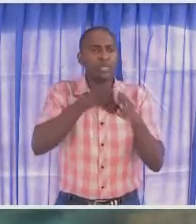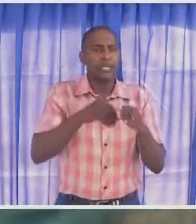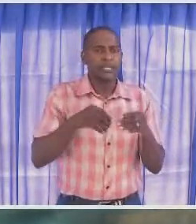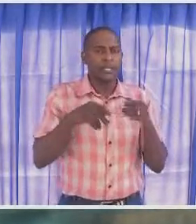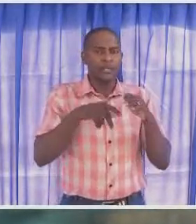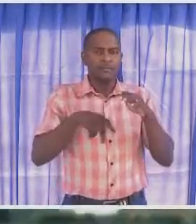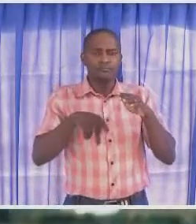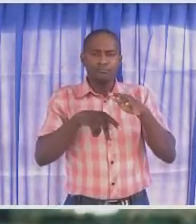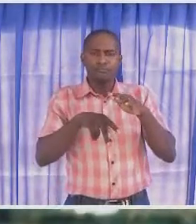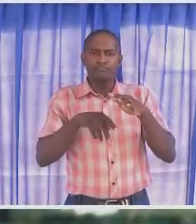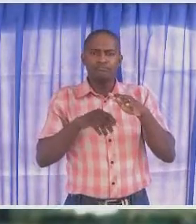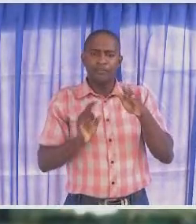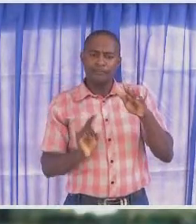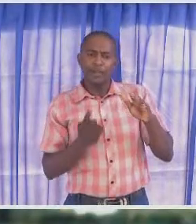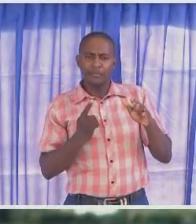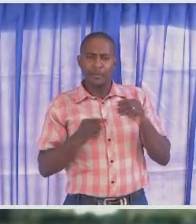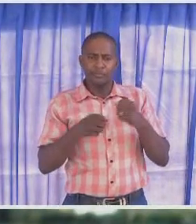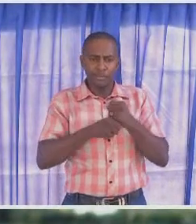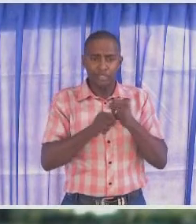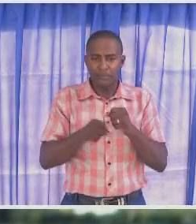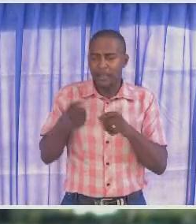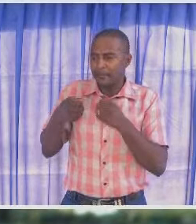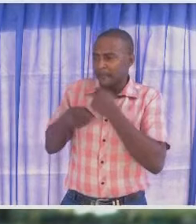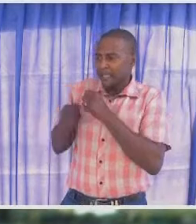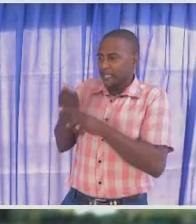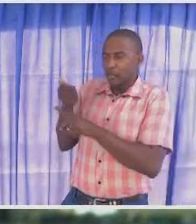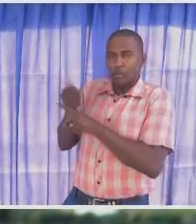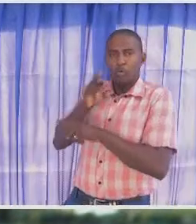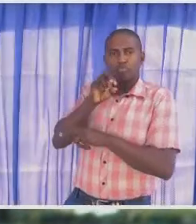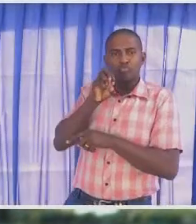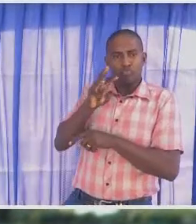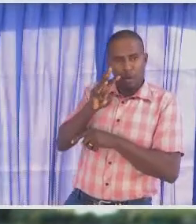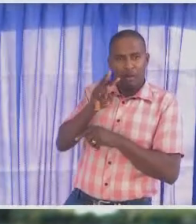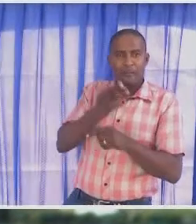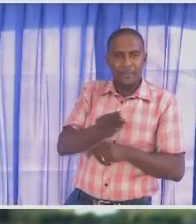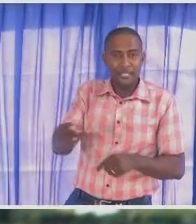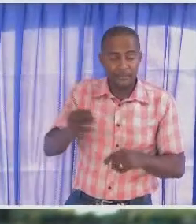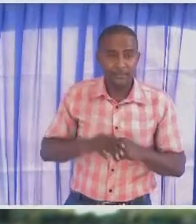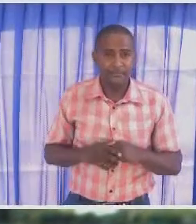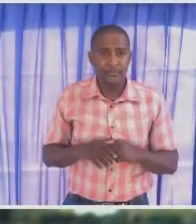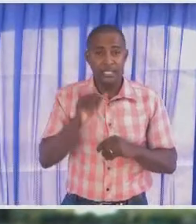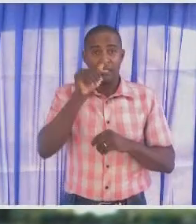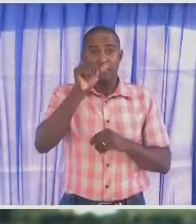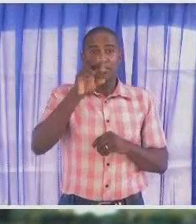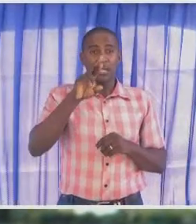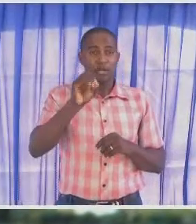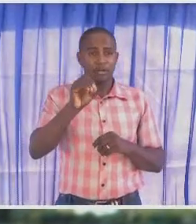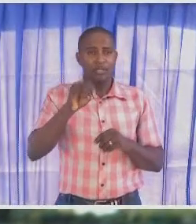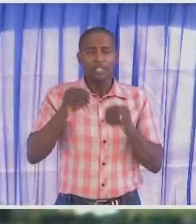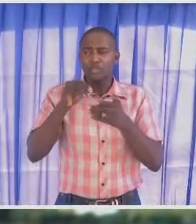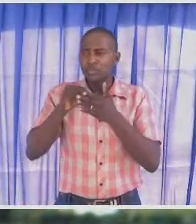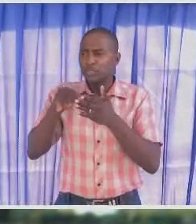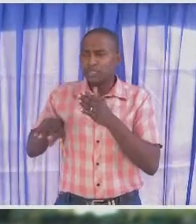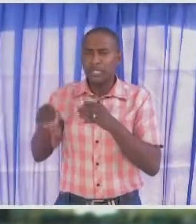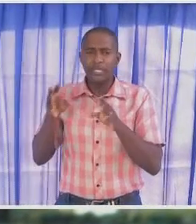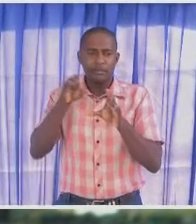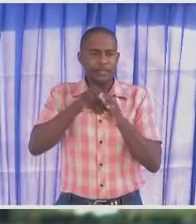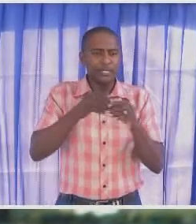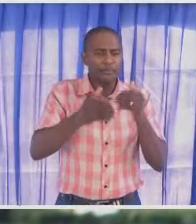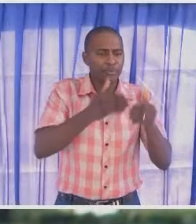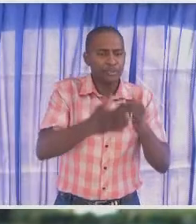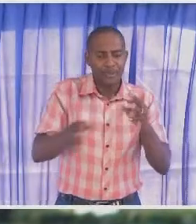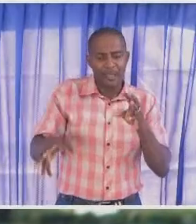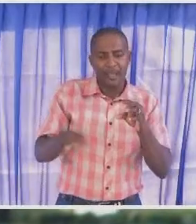by producing their own raw materials. In the agro-processing aspect, students engage in processing where they add